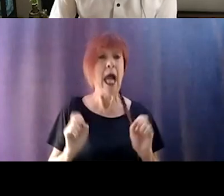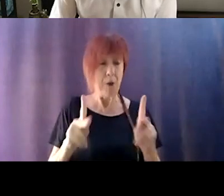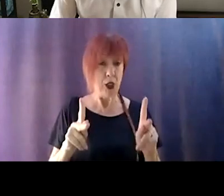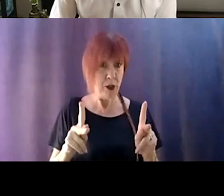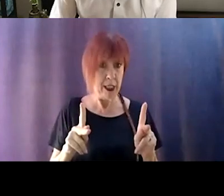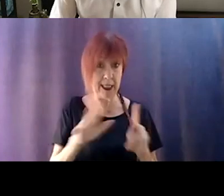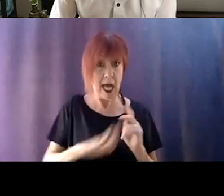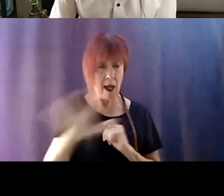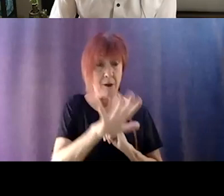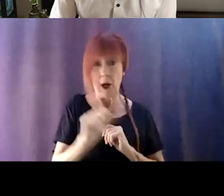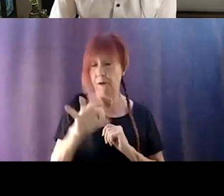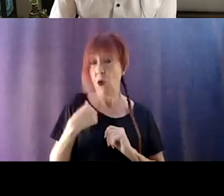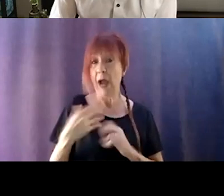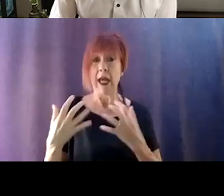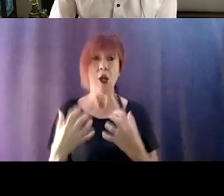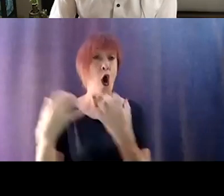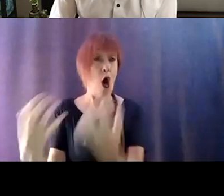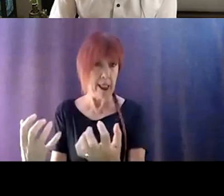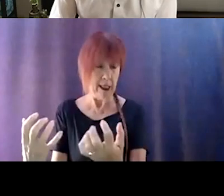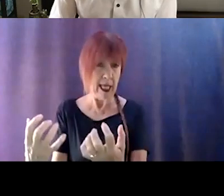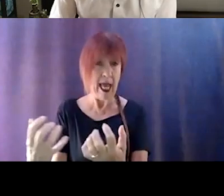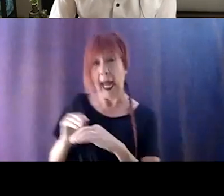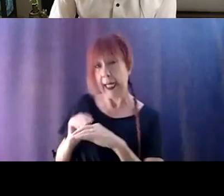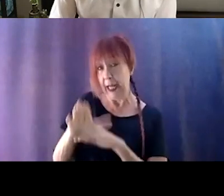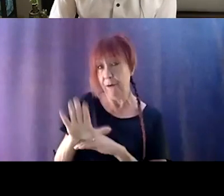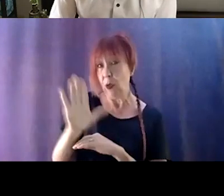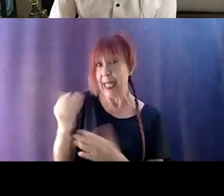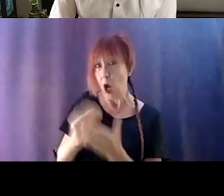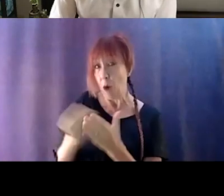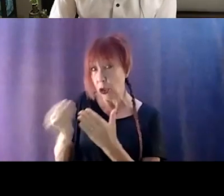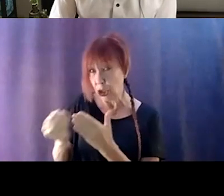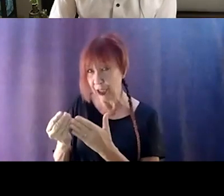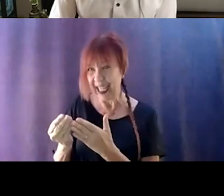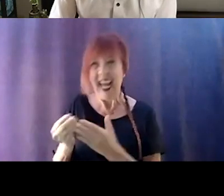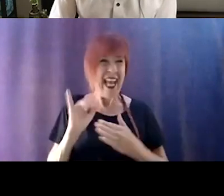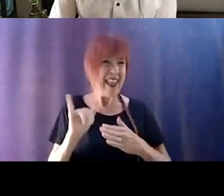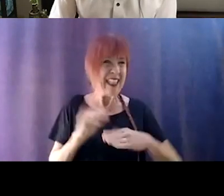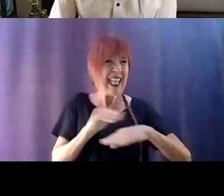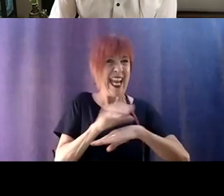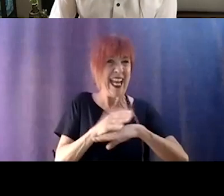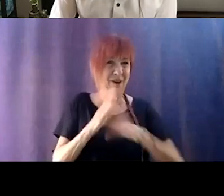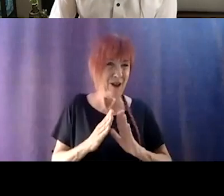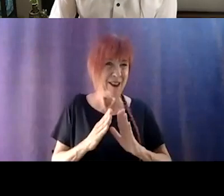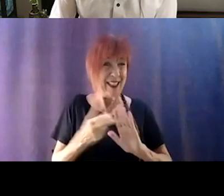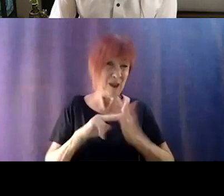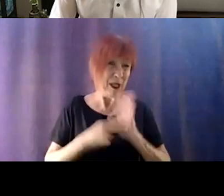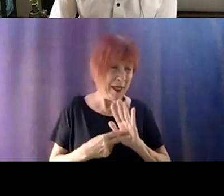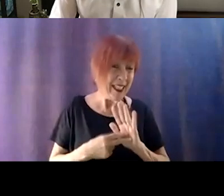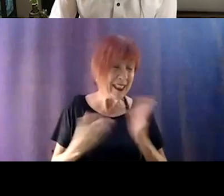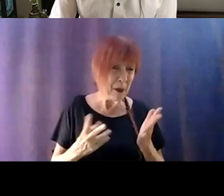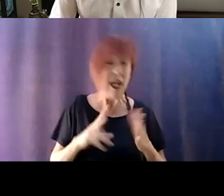can influence their purchasing decision, which is really what an influencer is. I know that term can have a bad rep, but the idea is